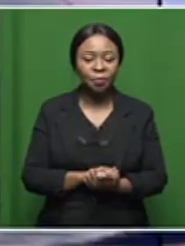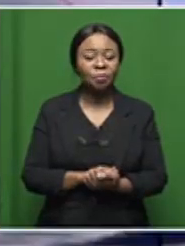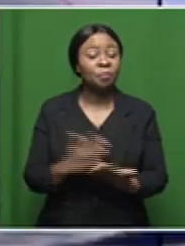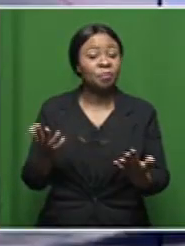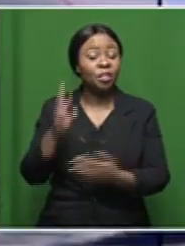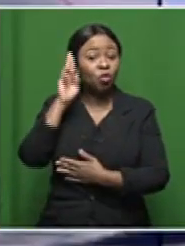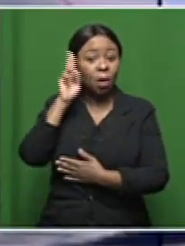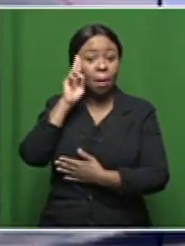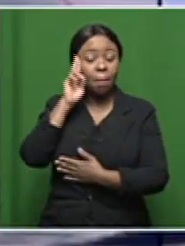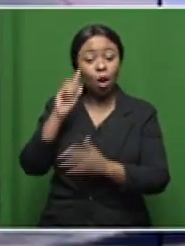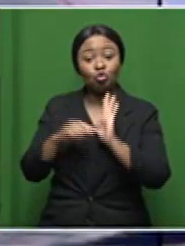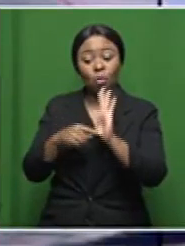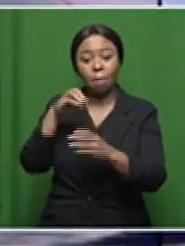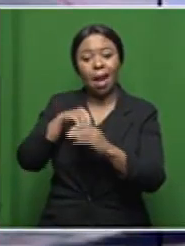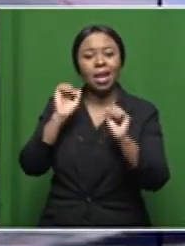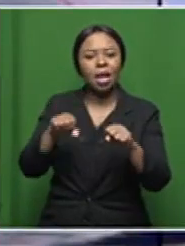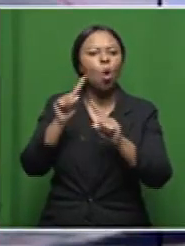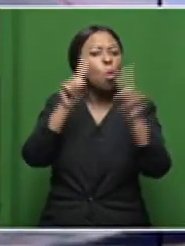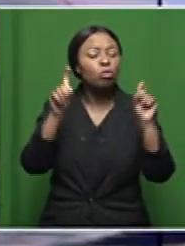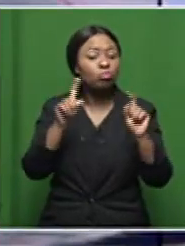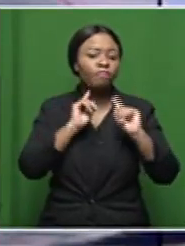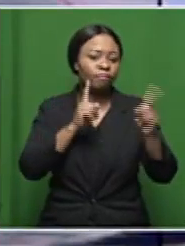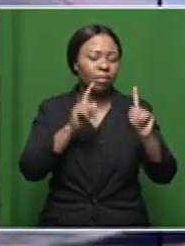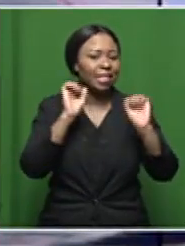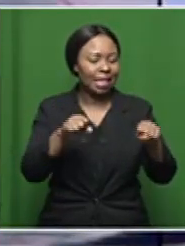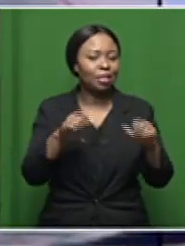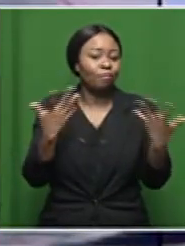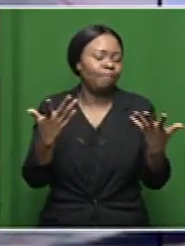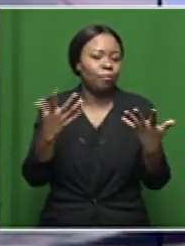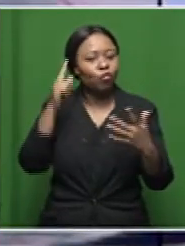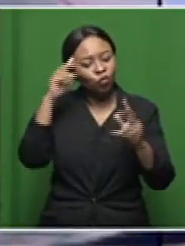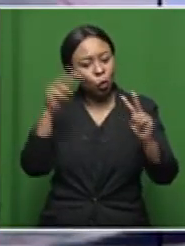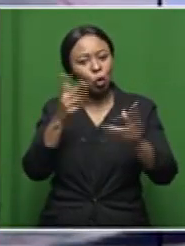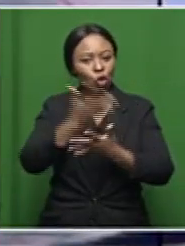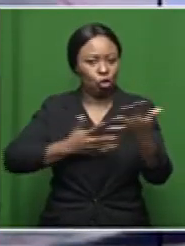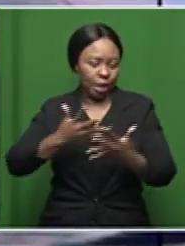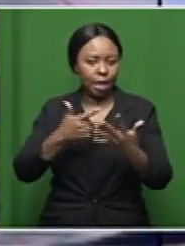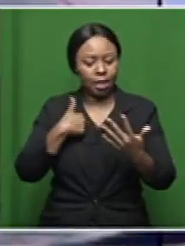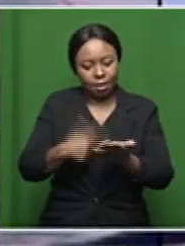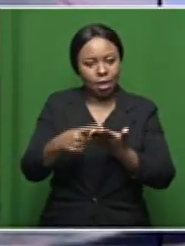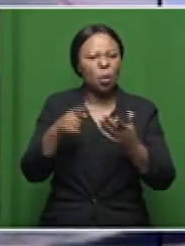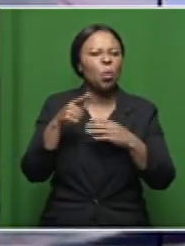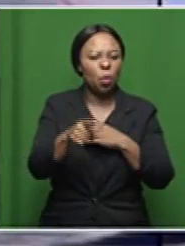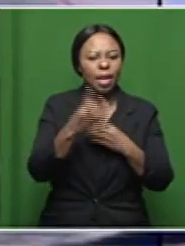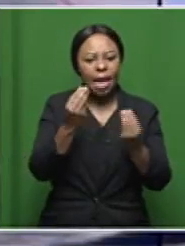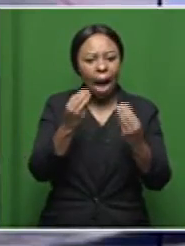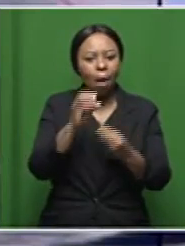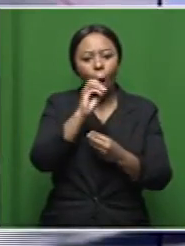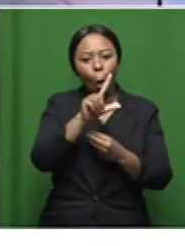Remember that you can be part of the show by asking guests some of the questions that you have in your mind by sharing your views with us on what we're discussing. The number to call is